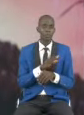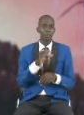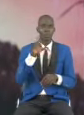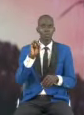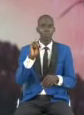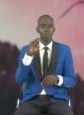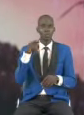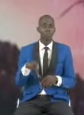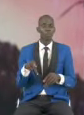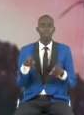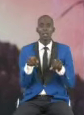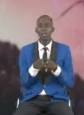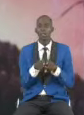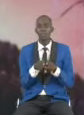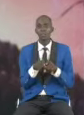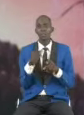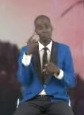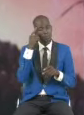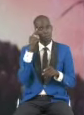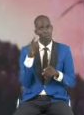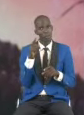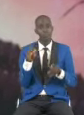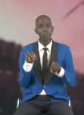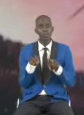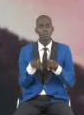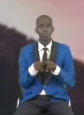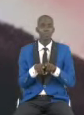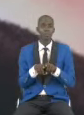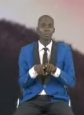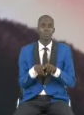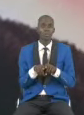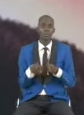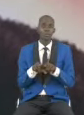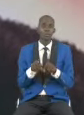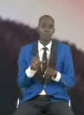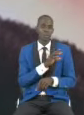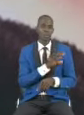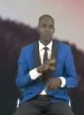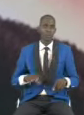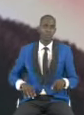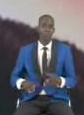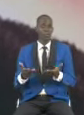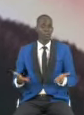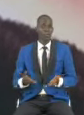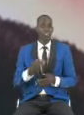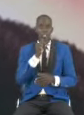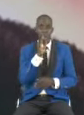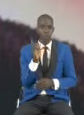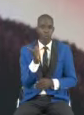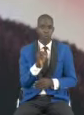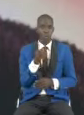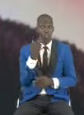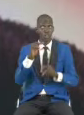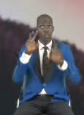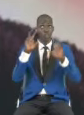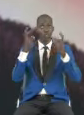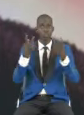unleavened, even for even Christ. Look at this now. Here is where the topic came